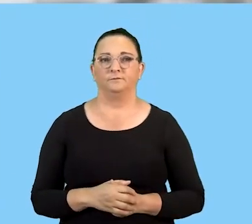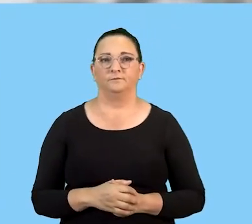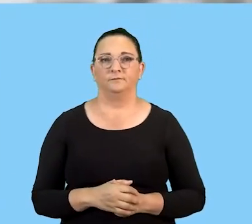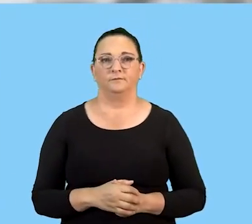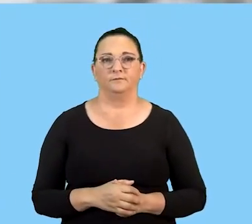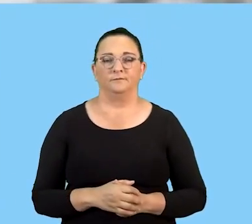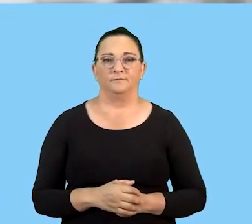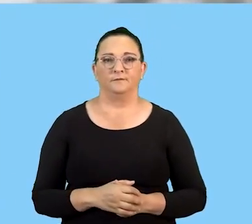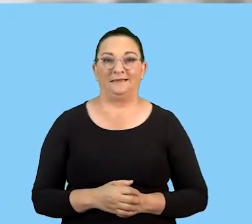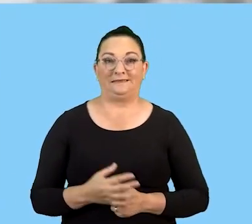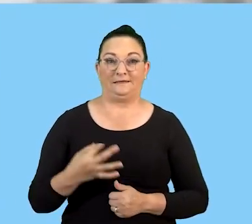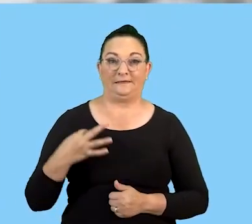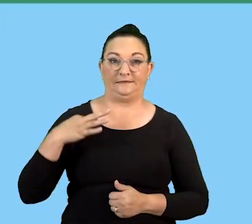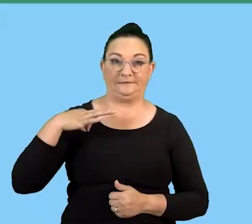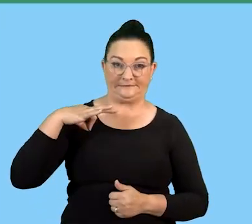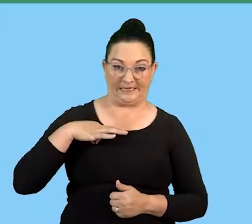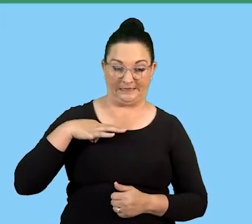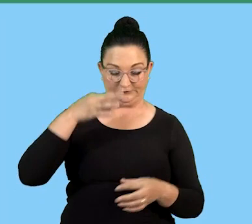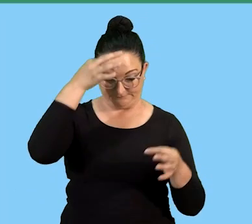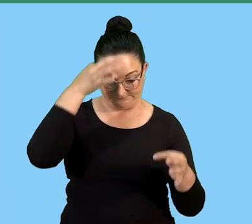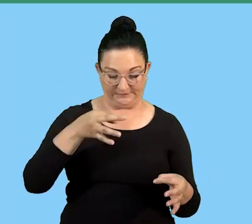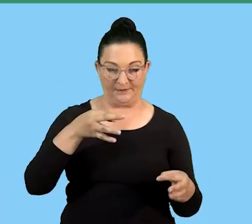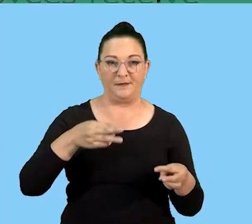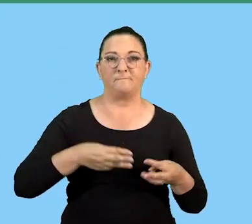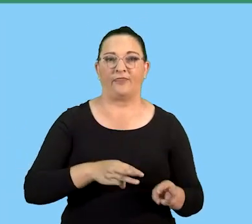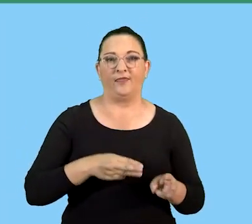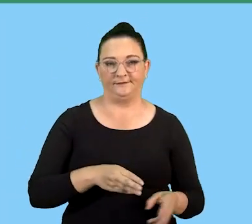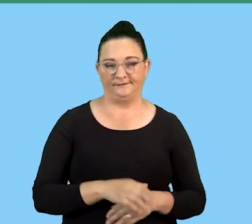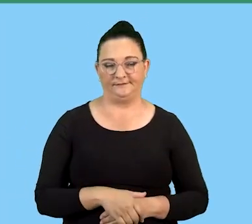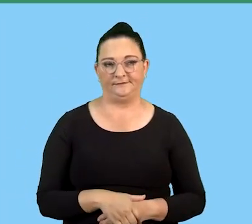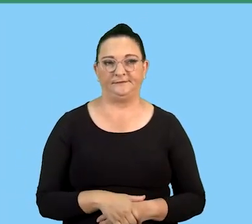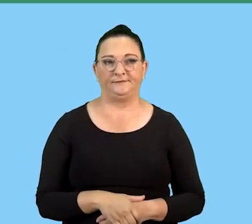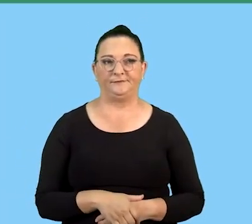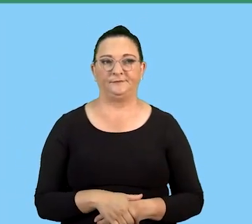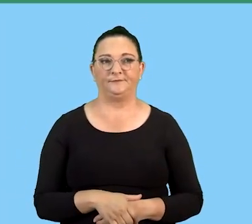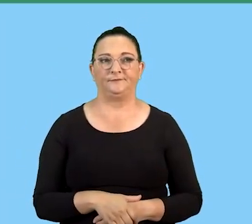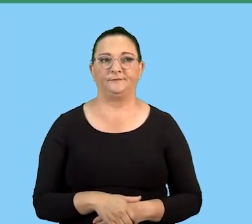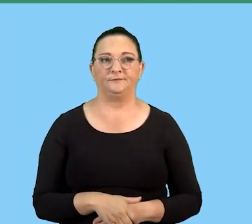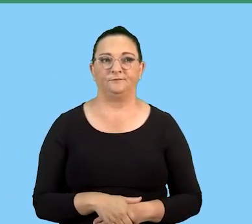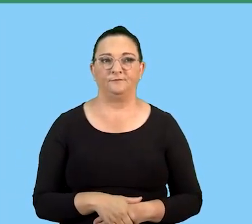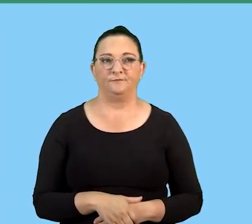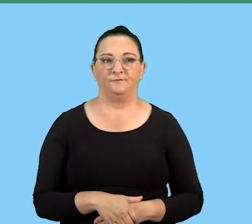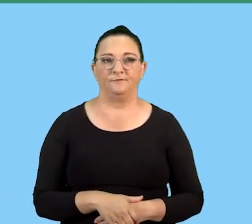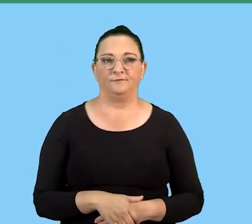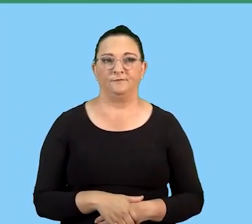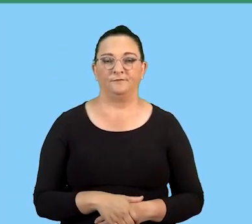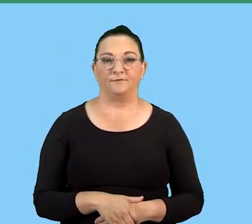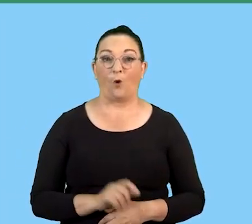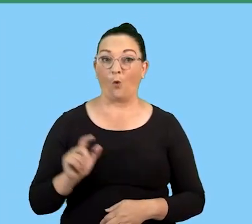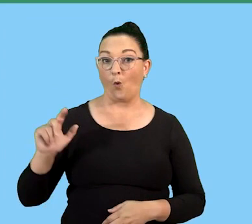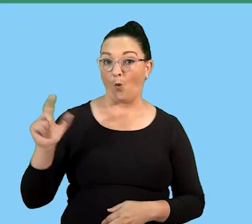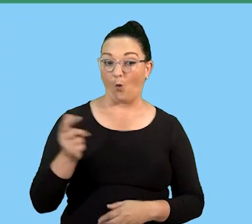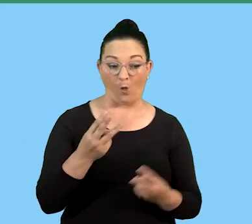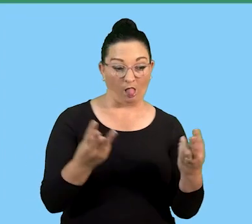them the salary determination methods. It says there that not all employees who